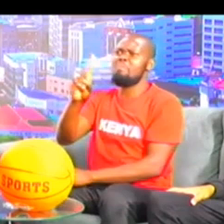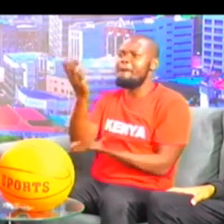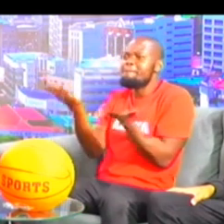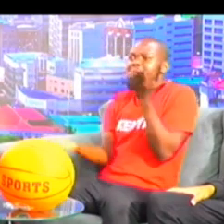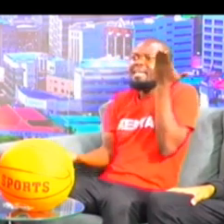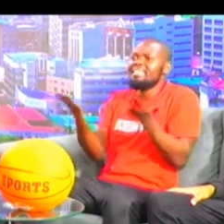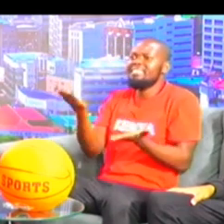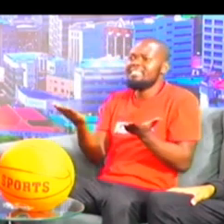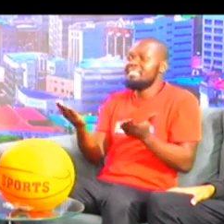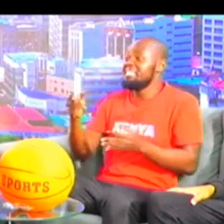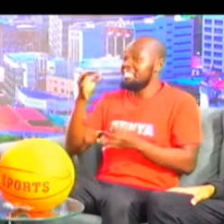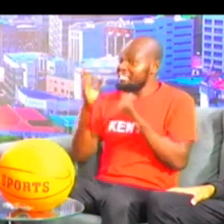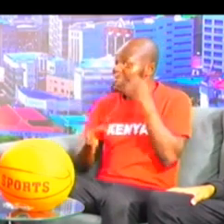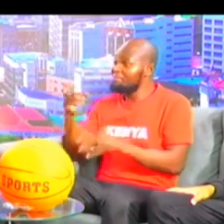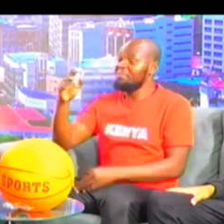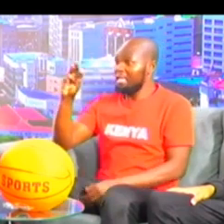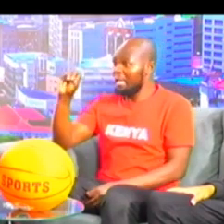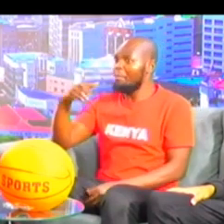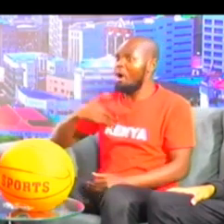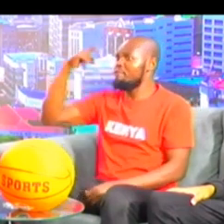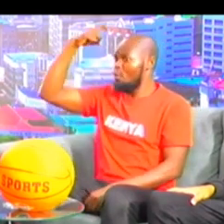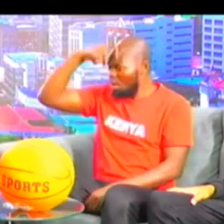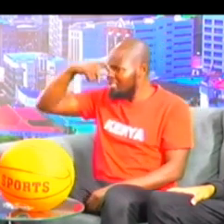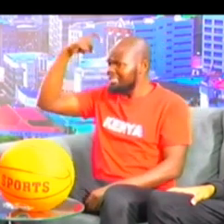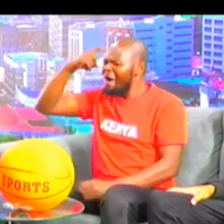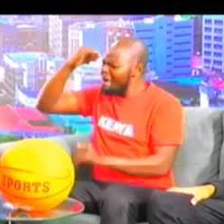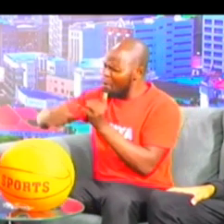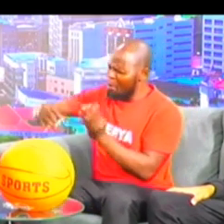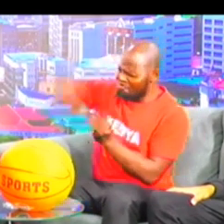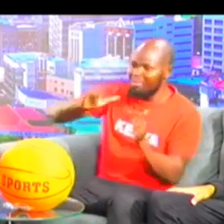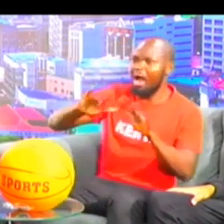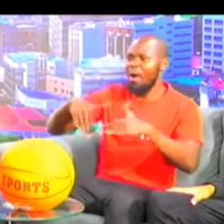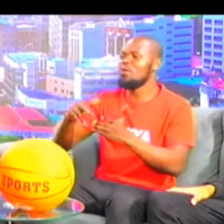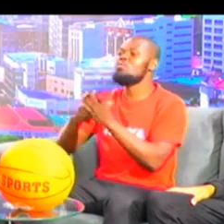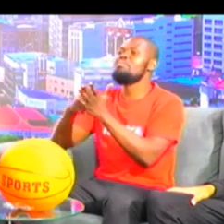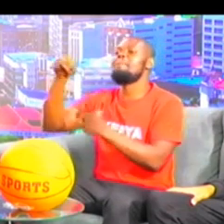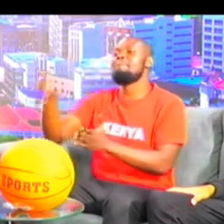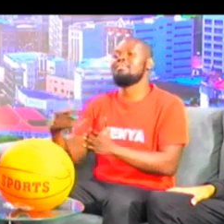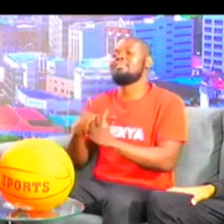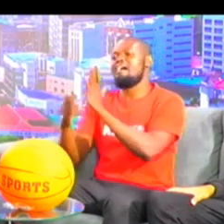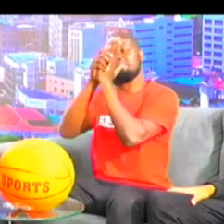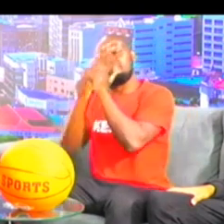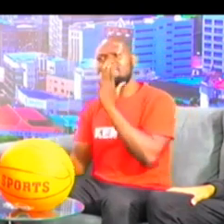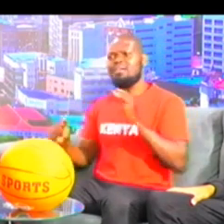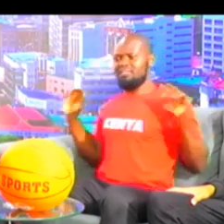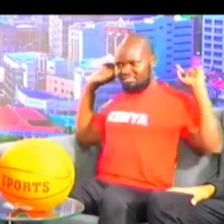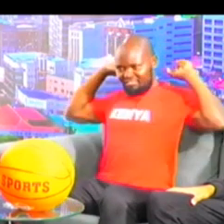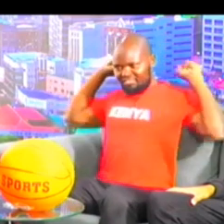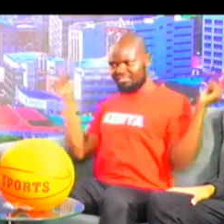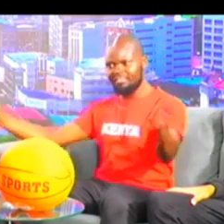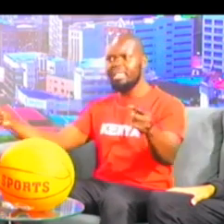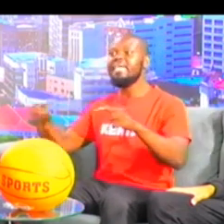movement, they did not follow each other, but rather they decided to balance because they are really wise.